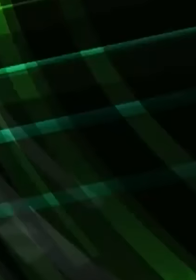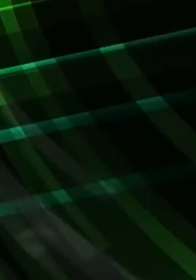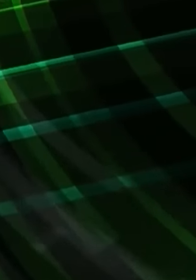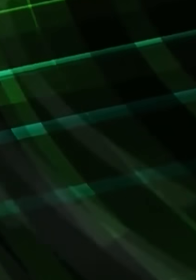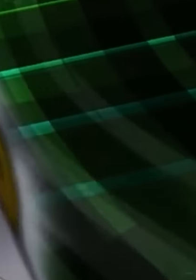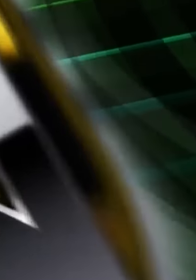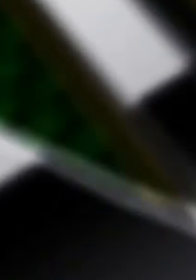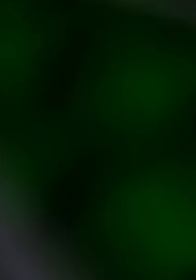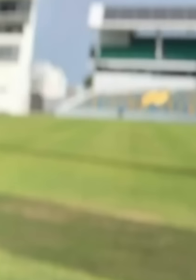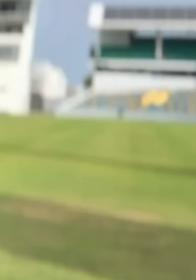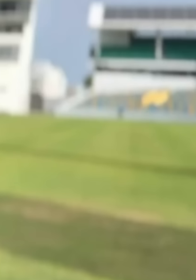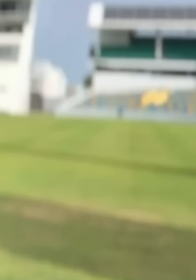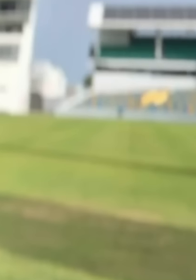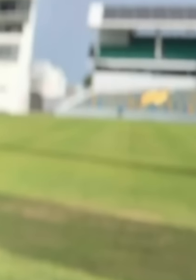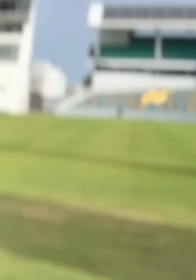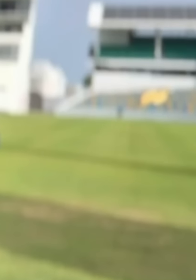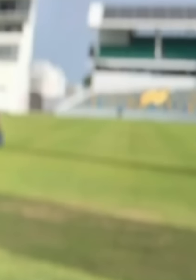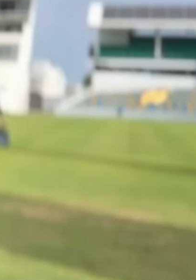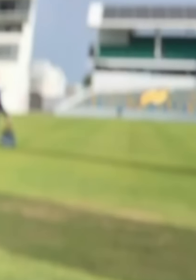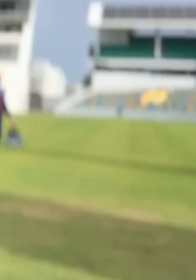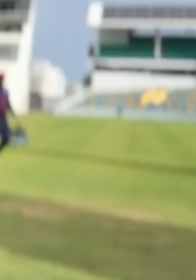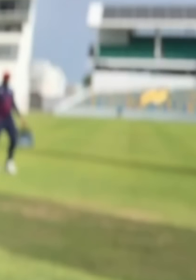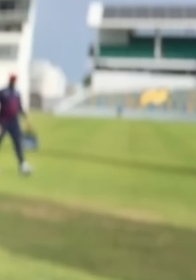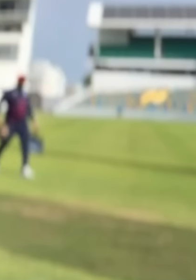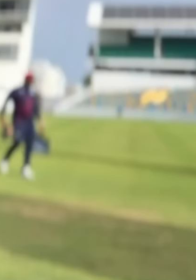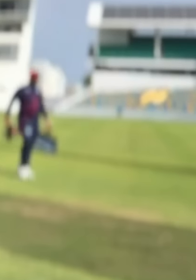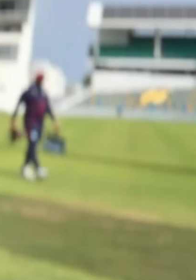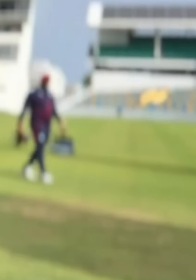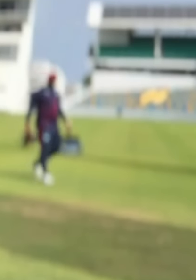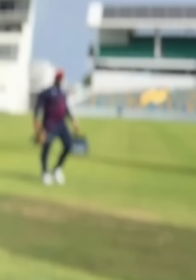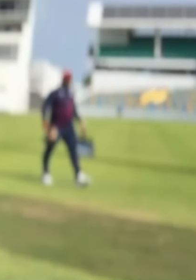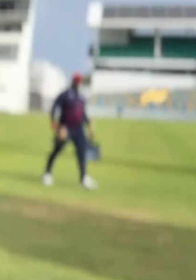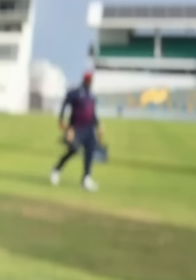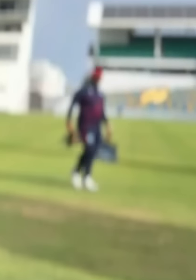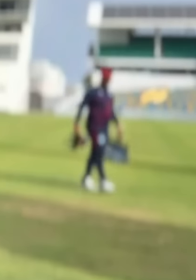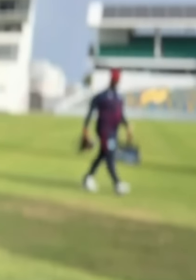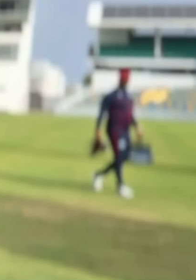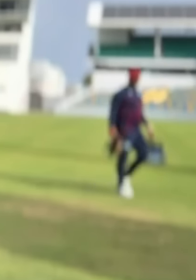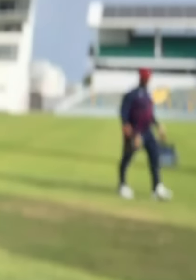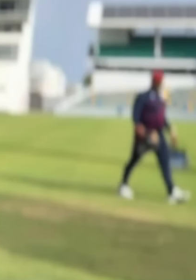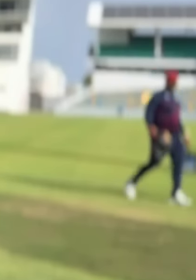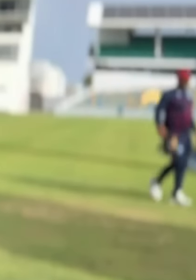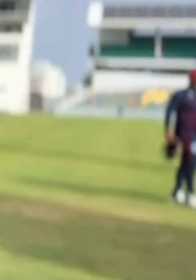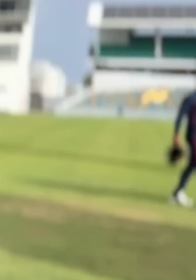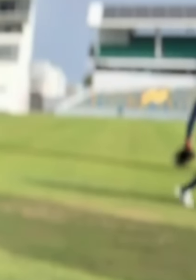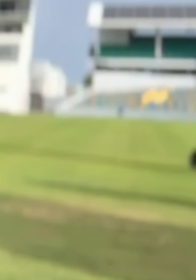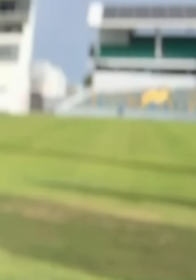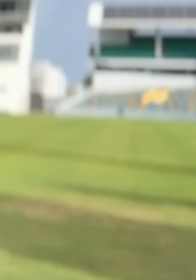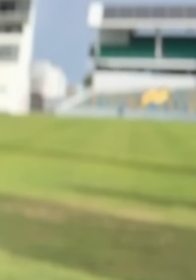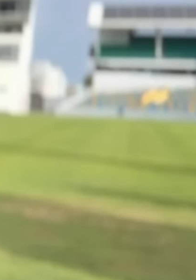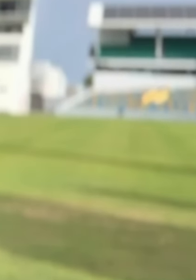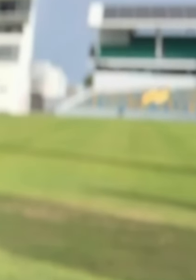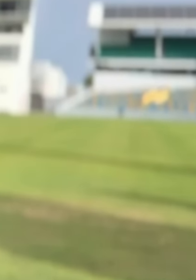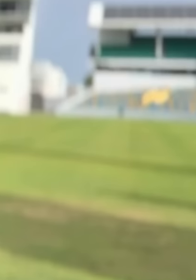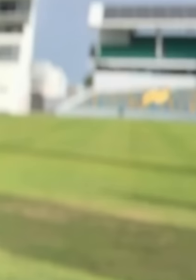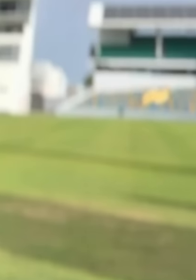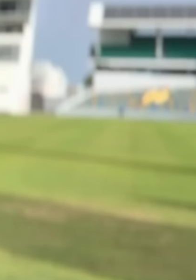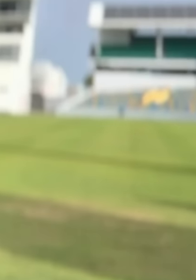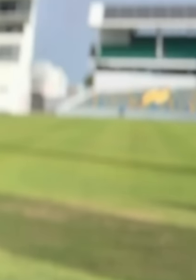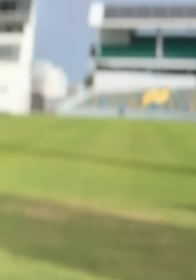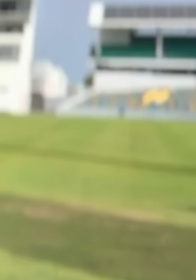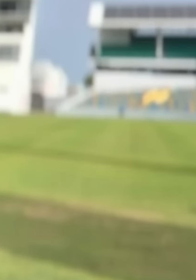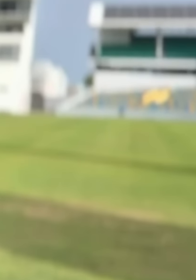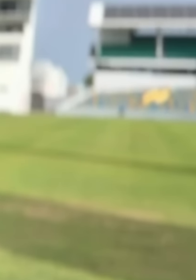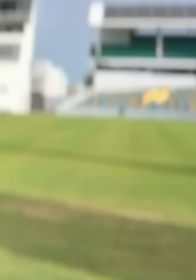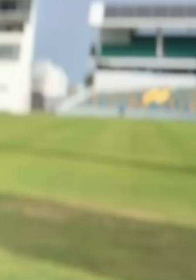well. We have the white ball guys that now join the team, so we're gelling well as a unit. So during the camp, we're